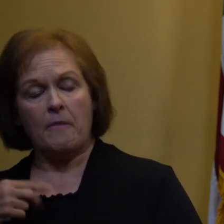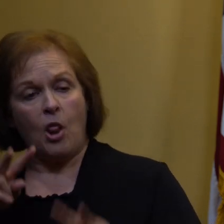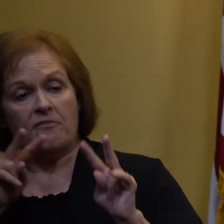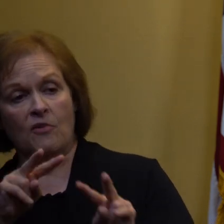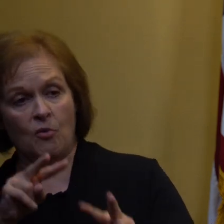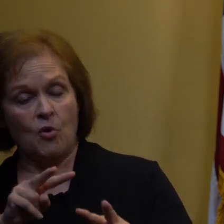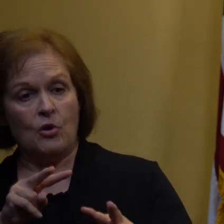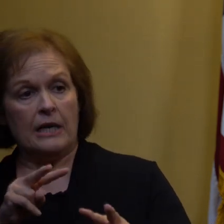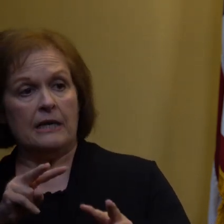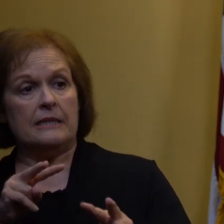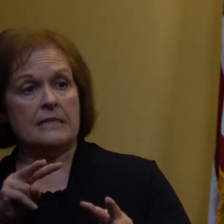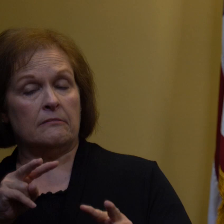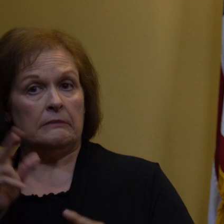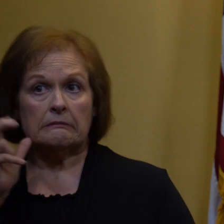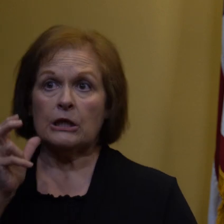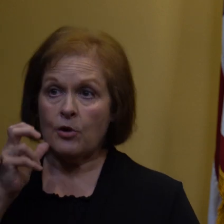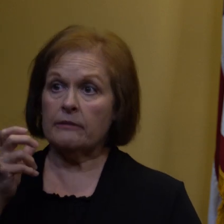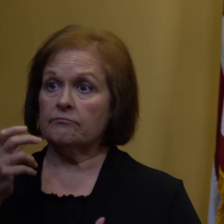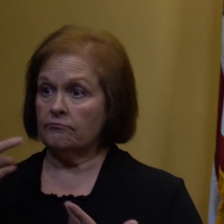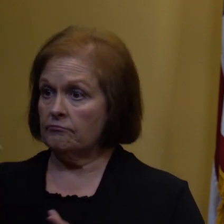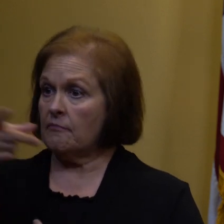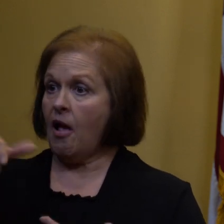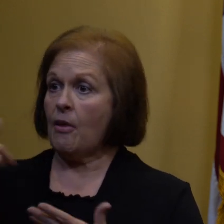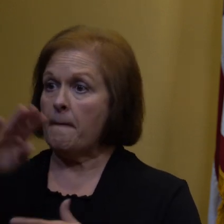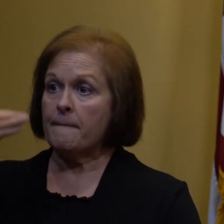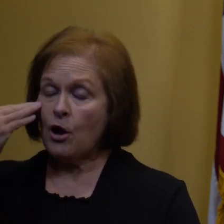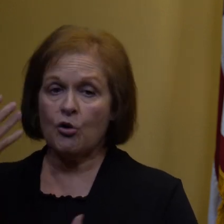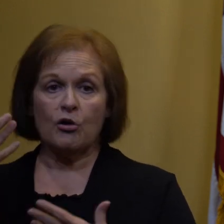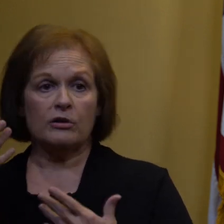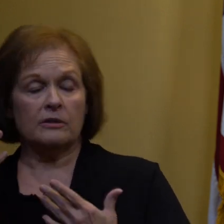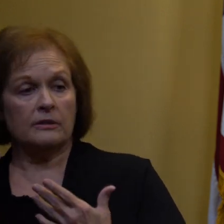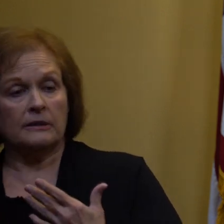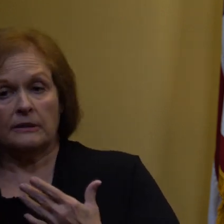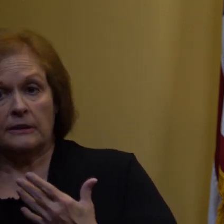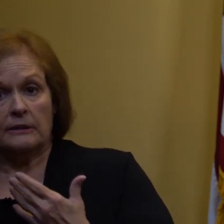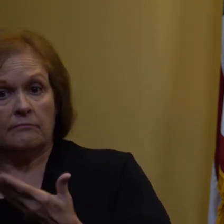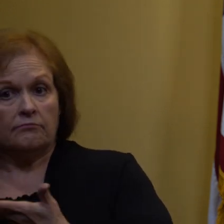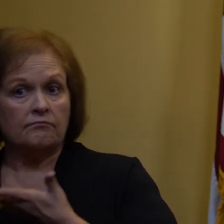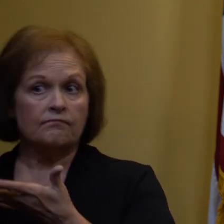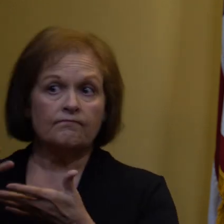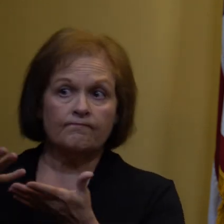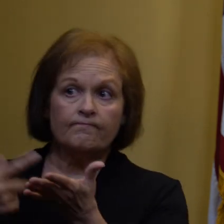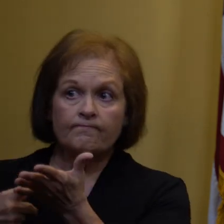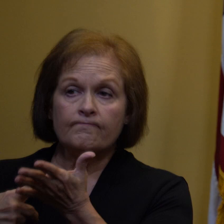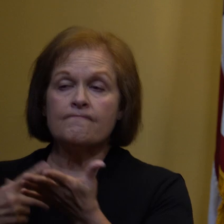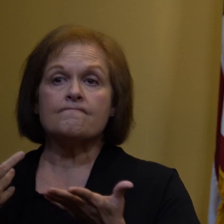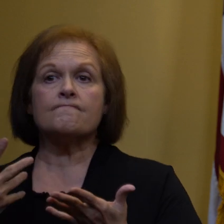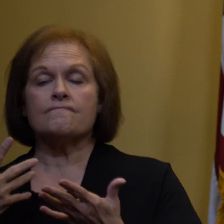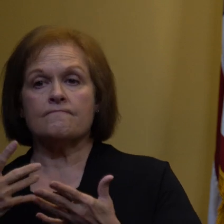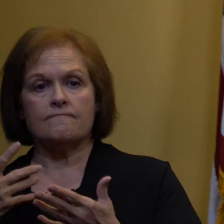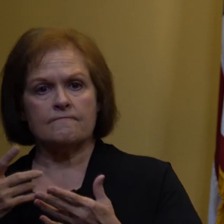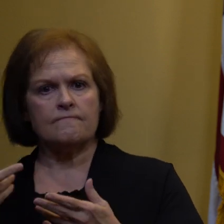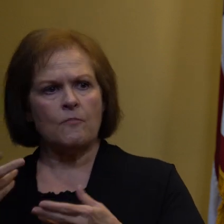forward to us hearing and seeing mayors in a more direct way, standing up for what we need in